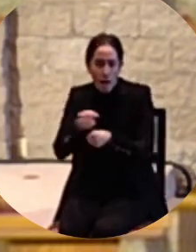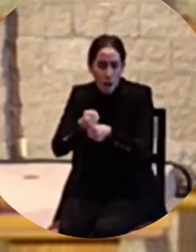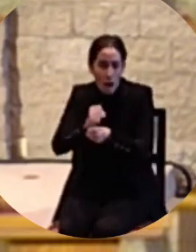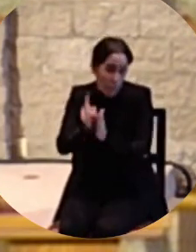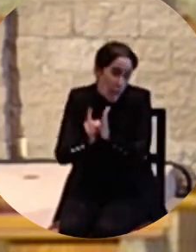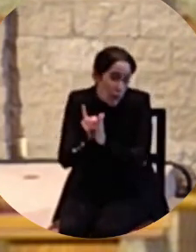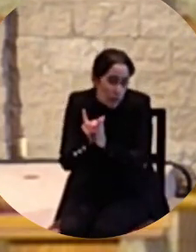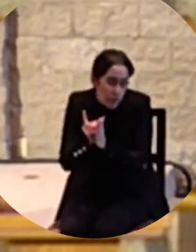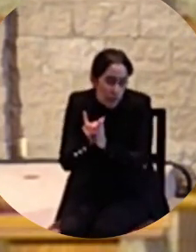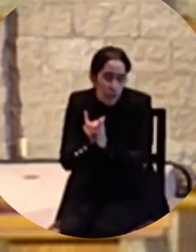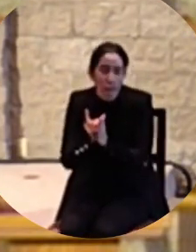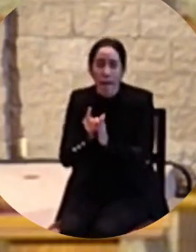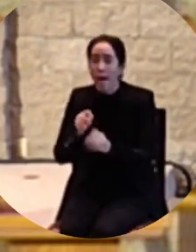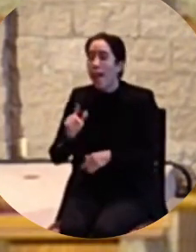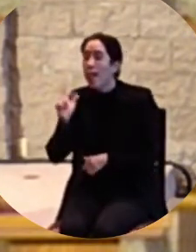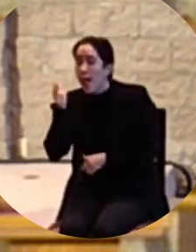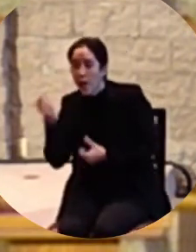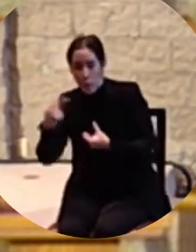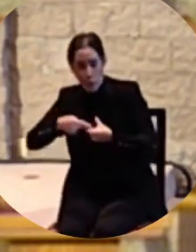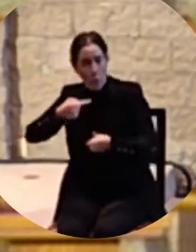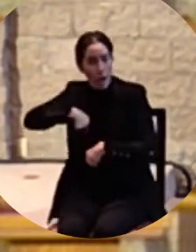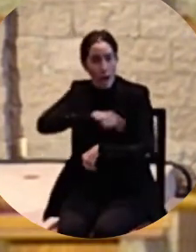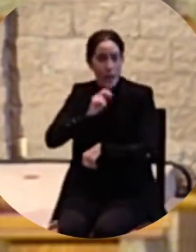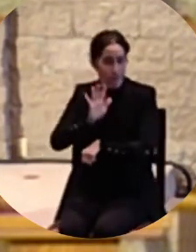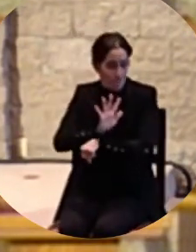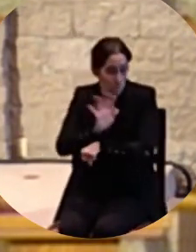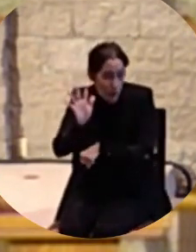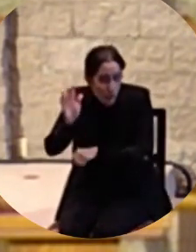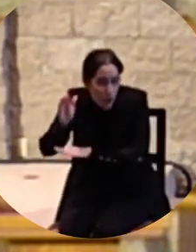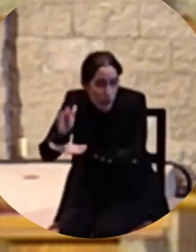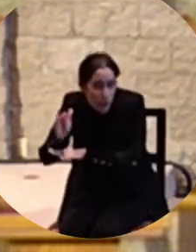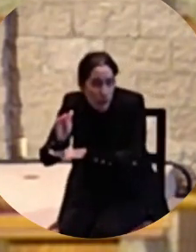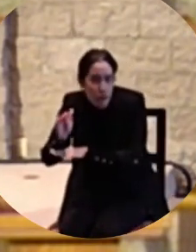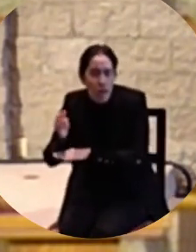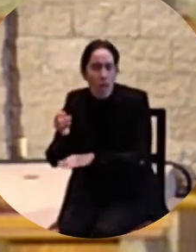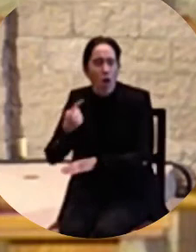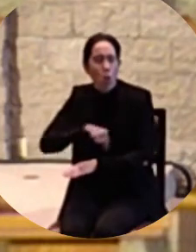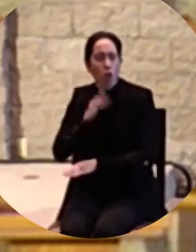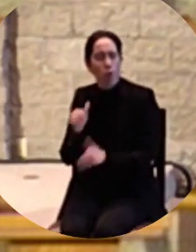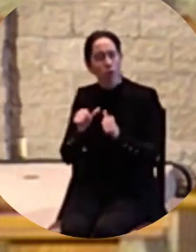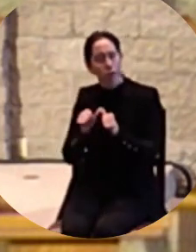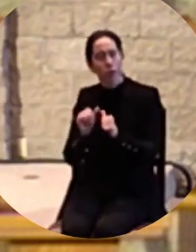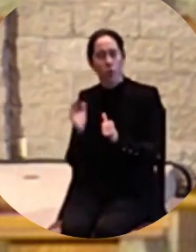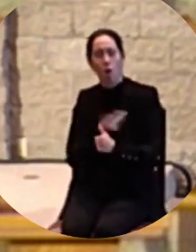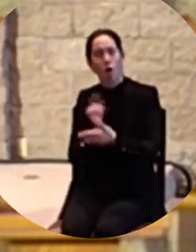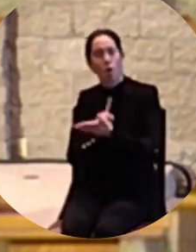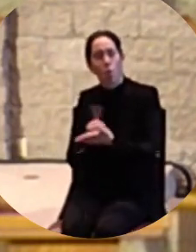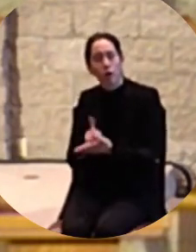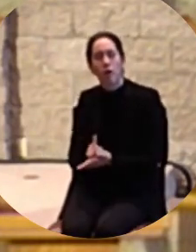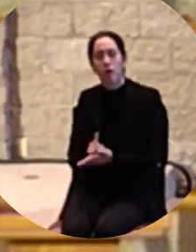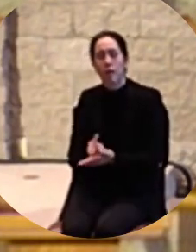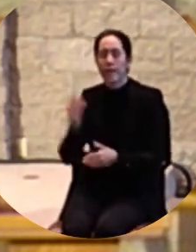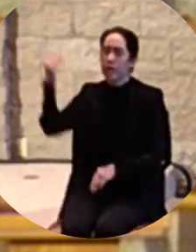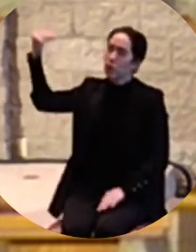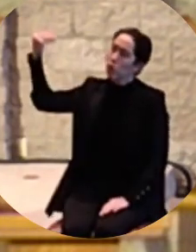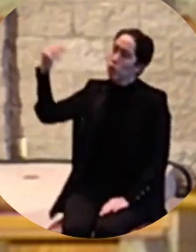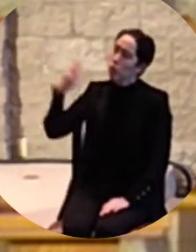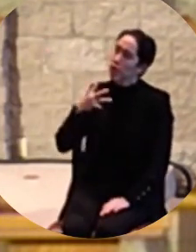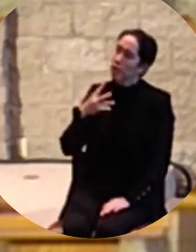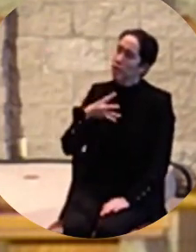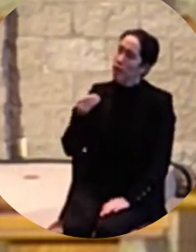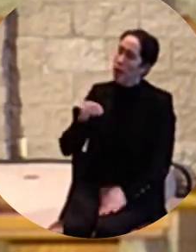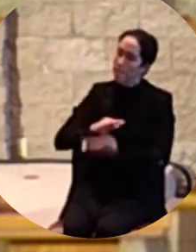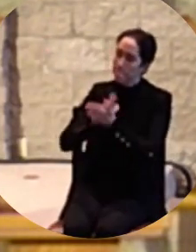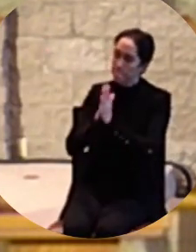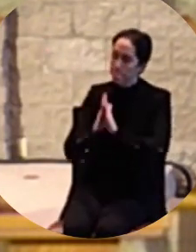5 p.m. as we continue our weekly Grace and Peace Meditation, affirming inner